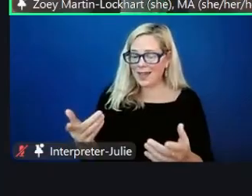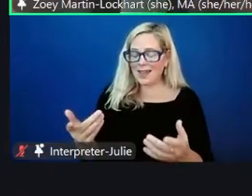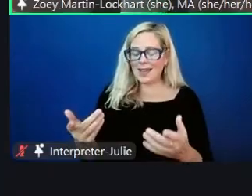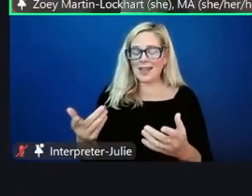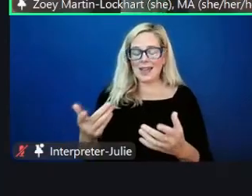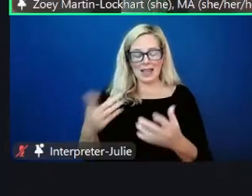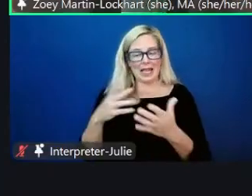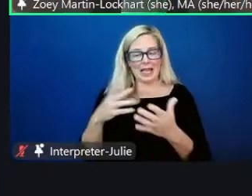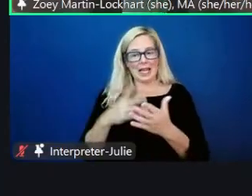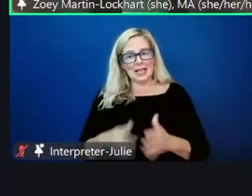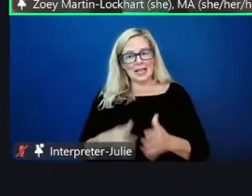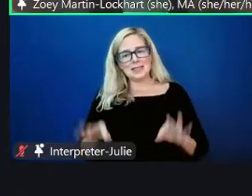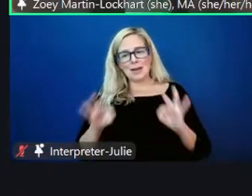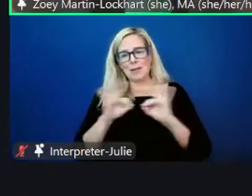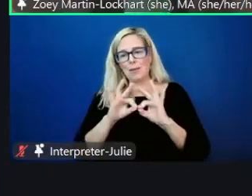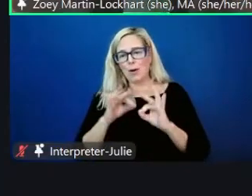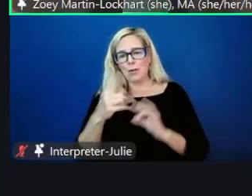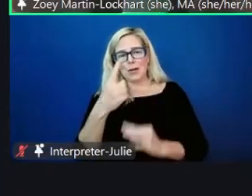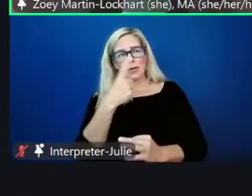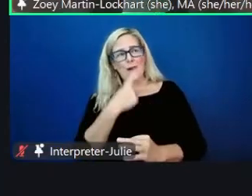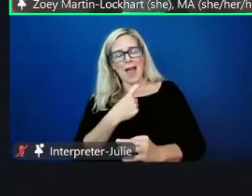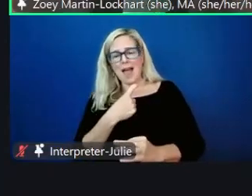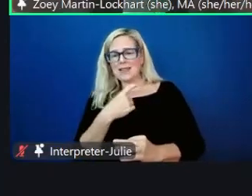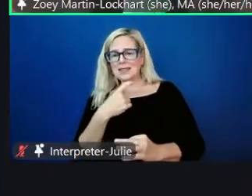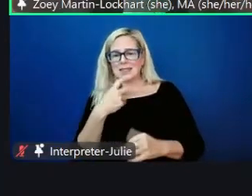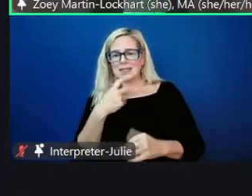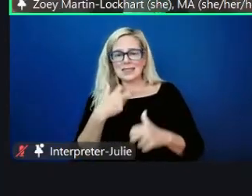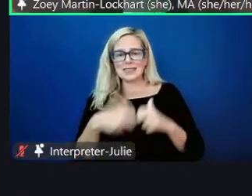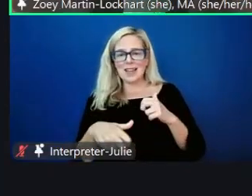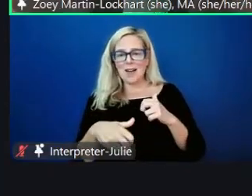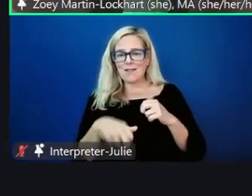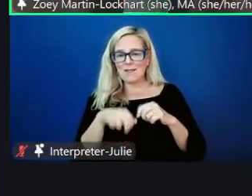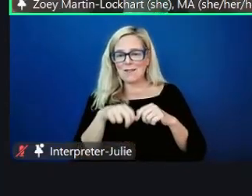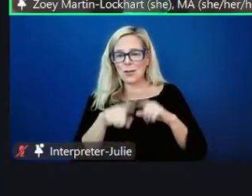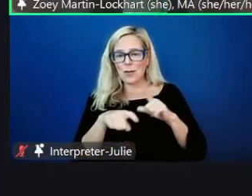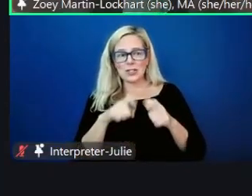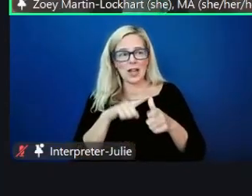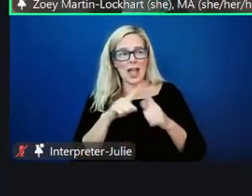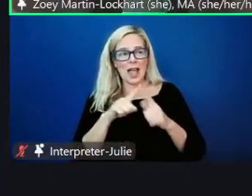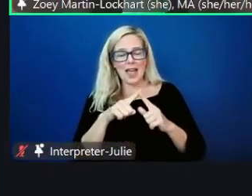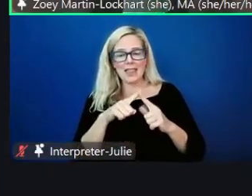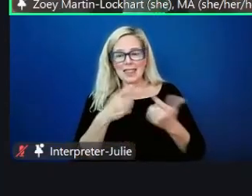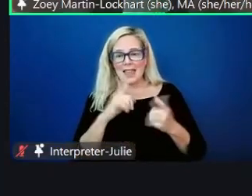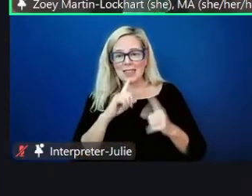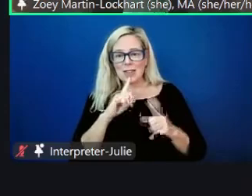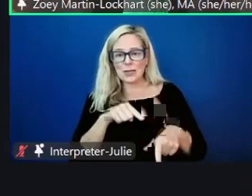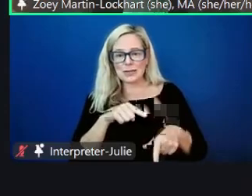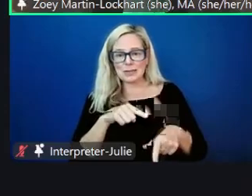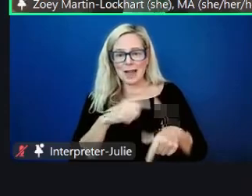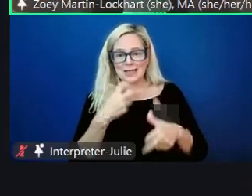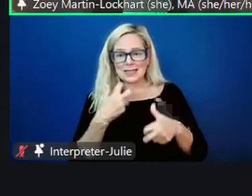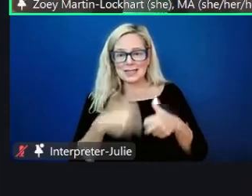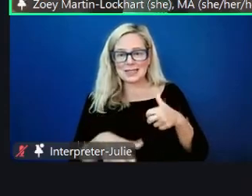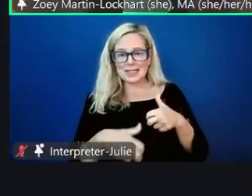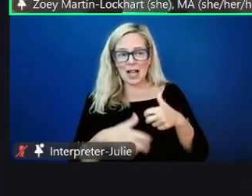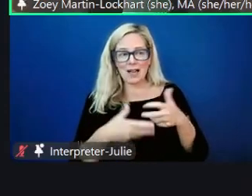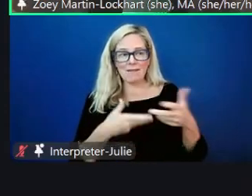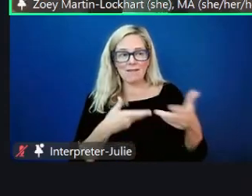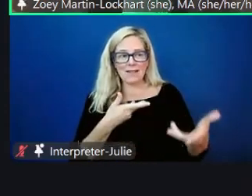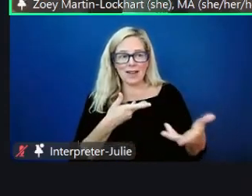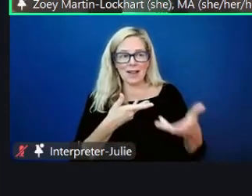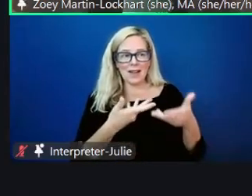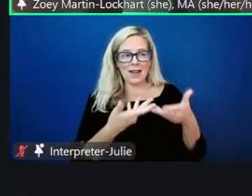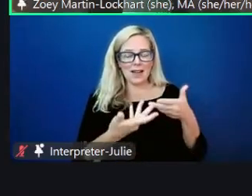ask a question that's the hard one, and then they come back with an equally hard response, I think the thing that I've